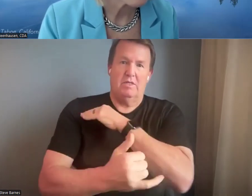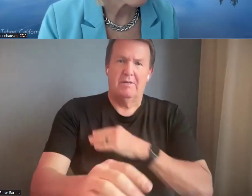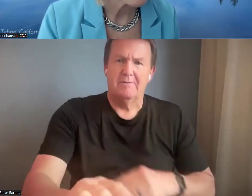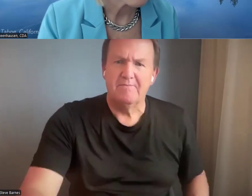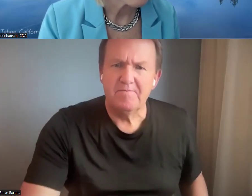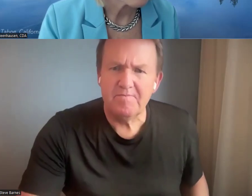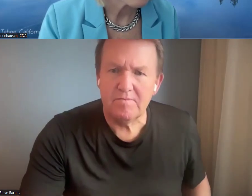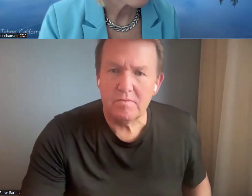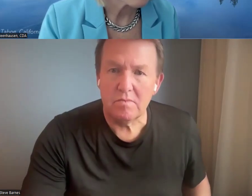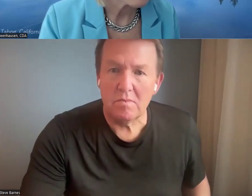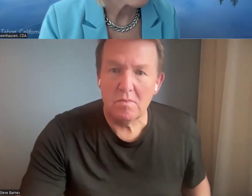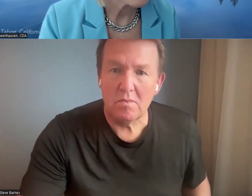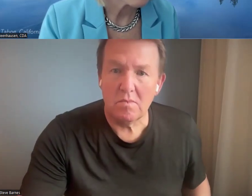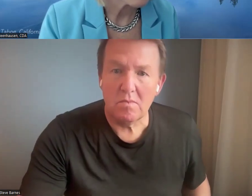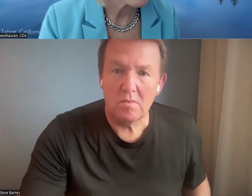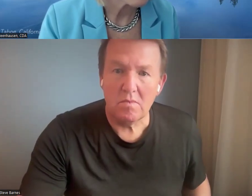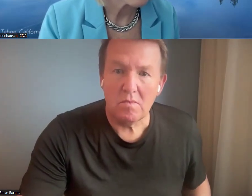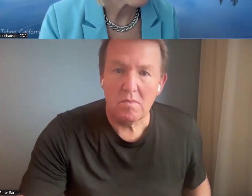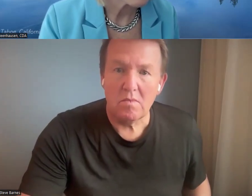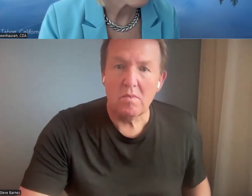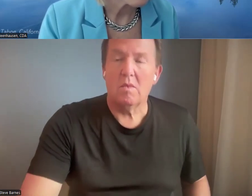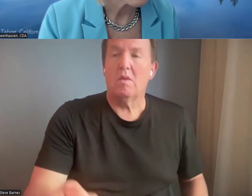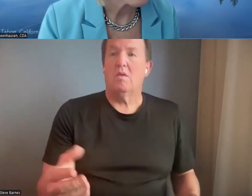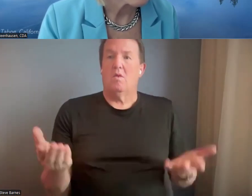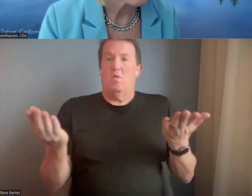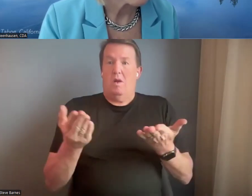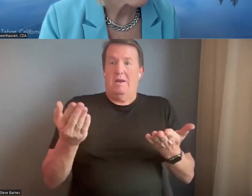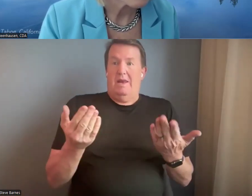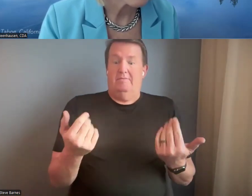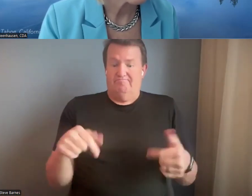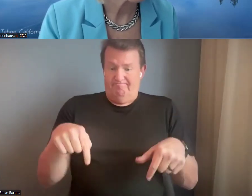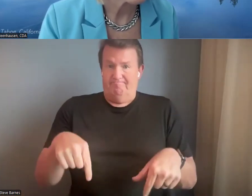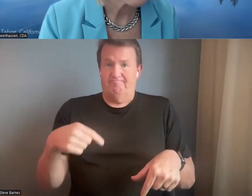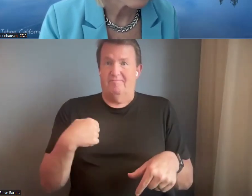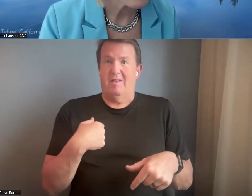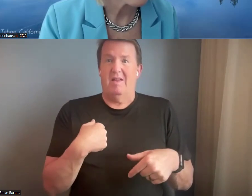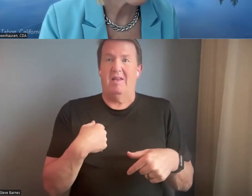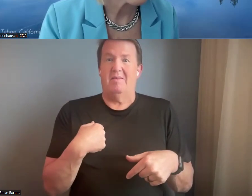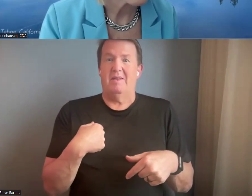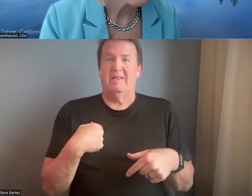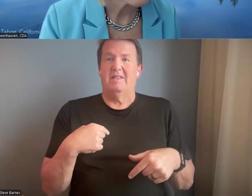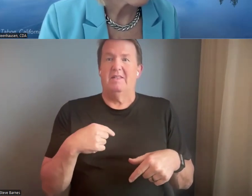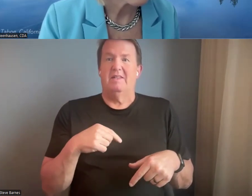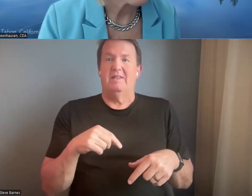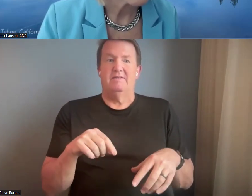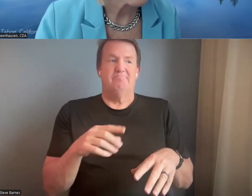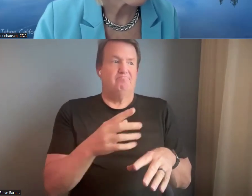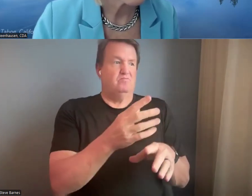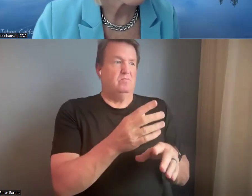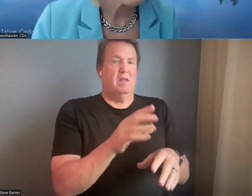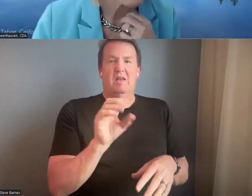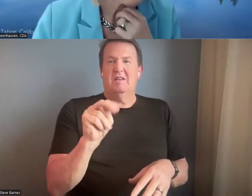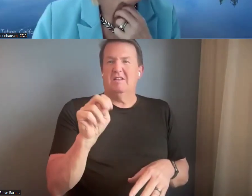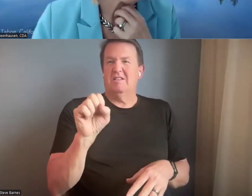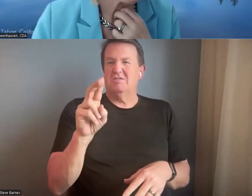And here is where I advocate for consumer-directed care that empowers our individuals, to stay in their